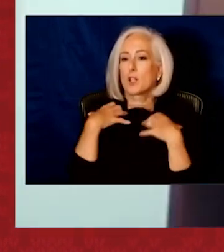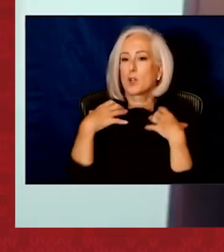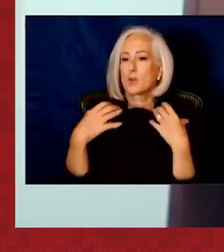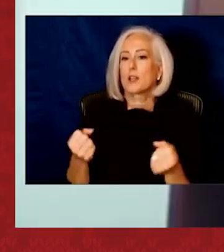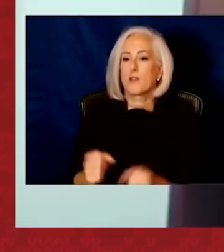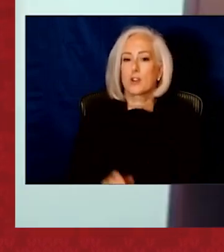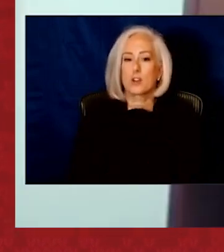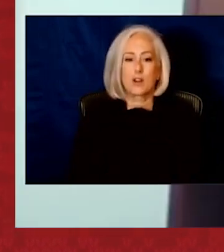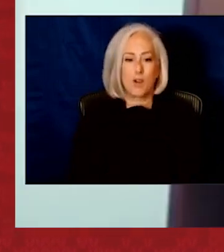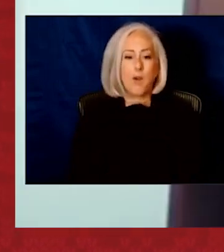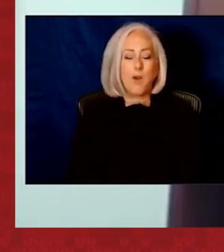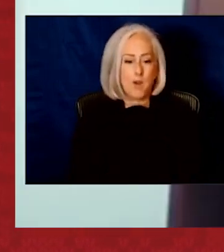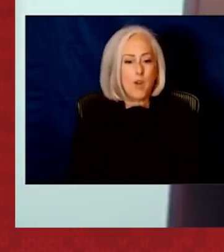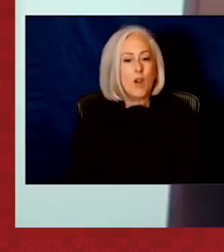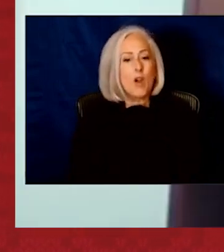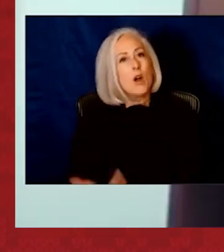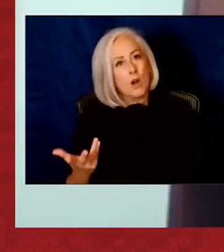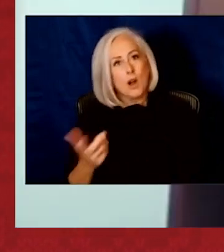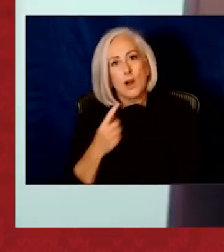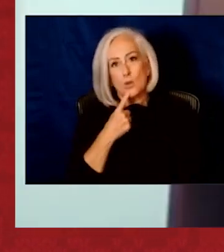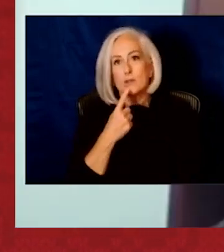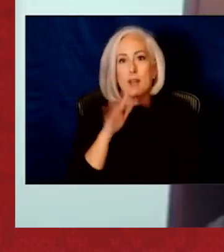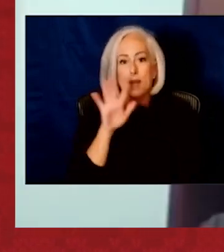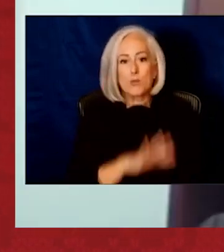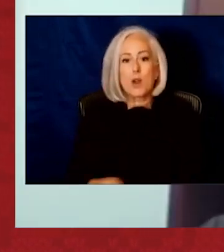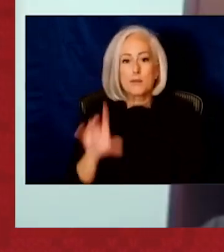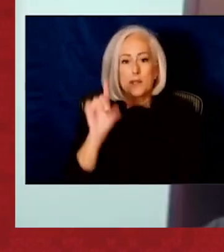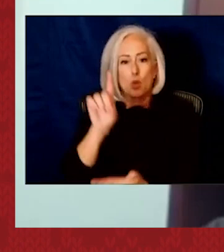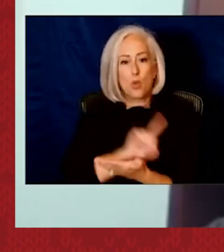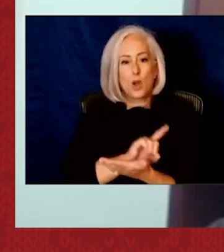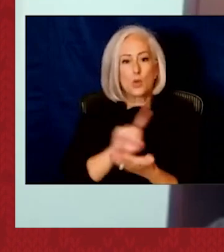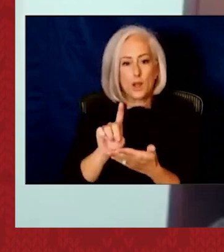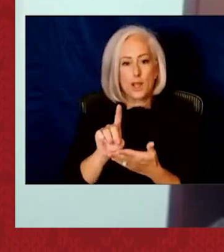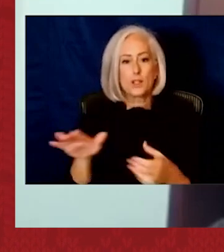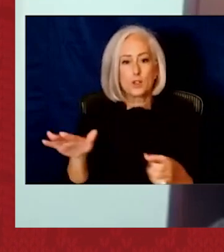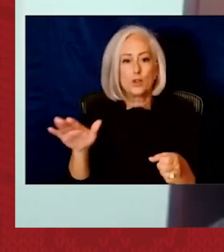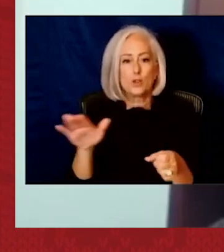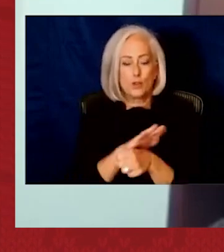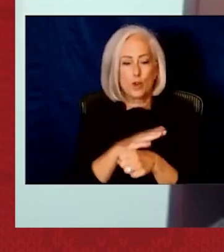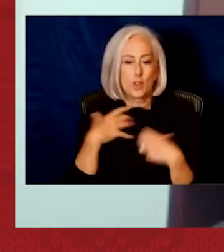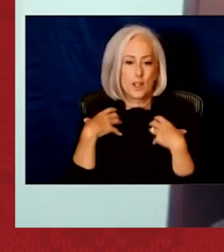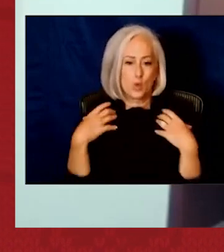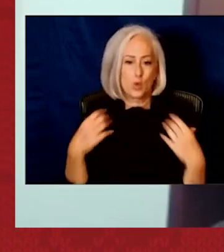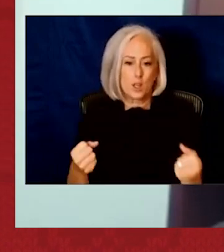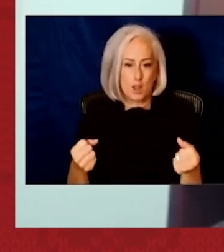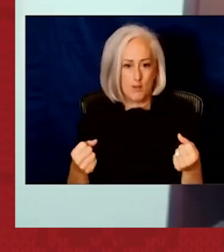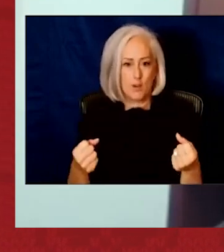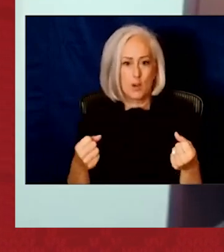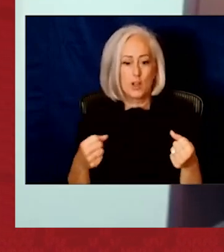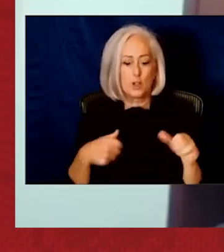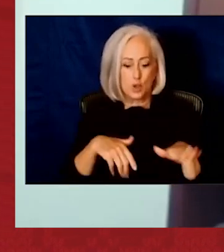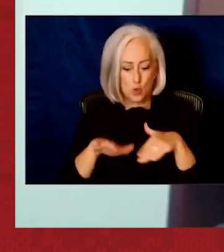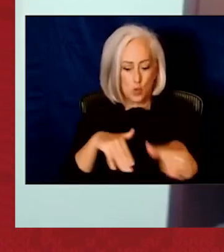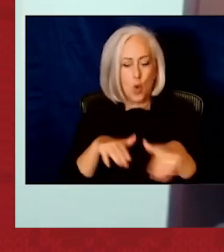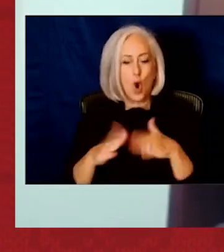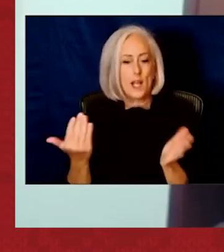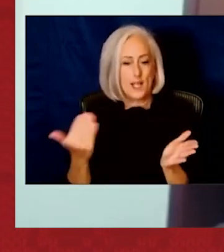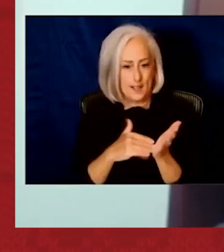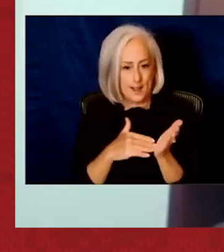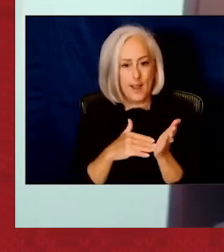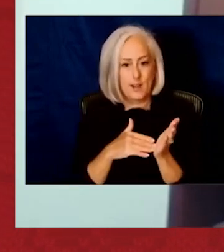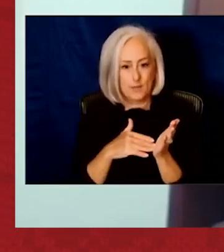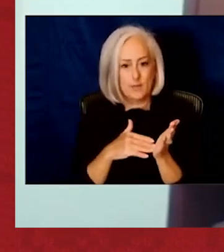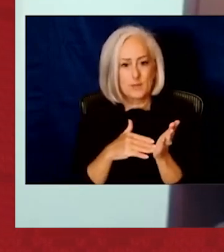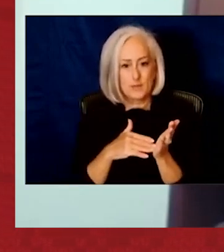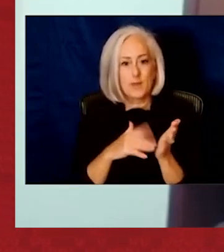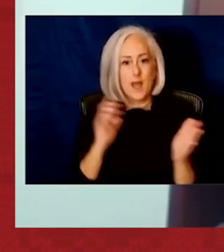I would say it probably took me close to a week to fully recover before I was able to fully walk again and